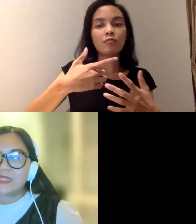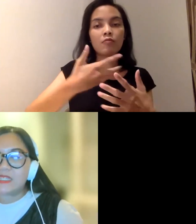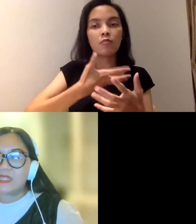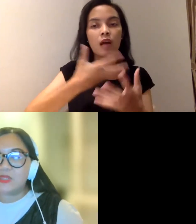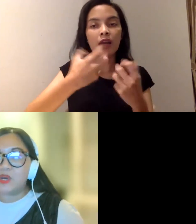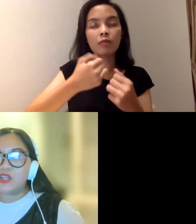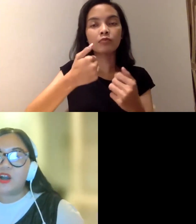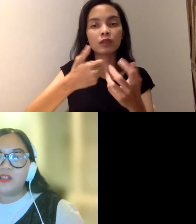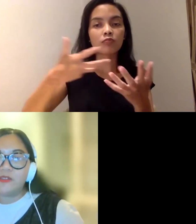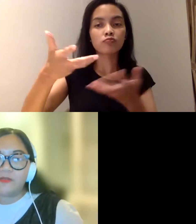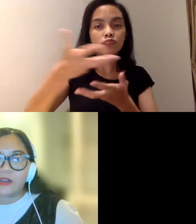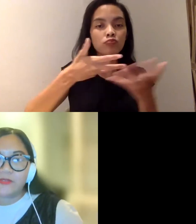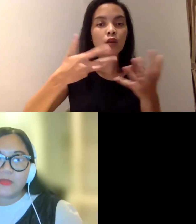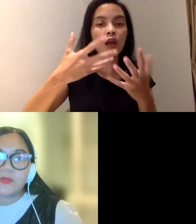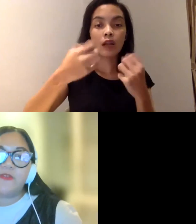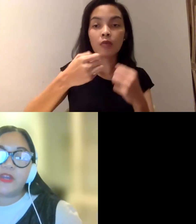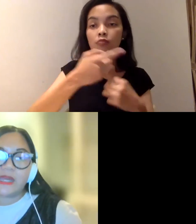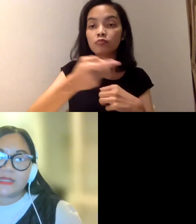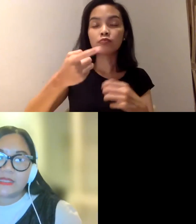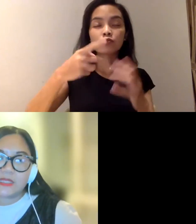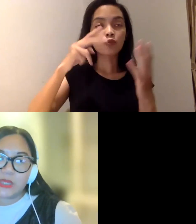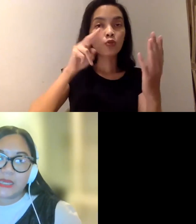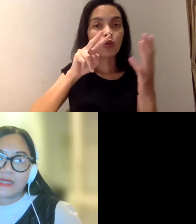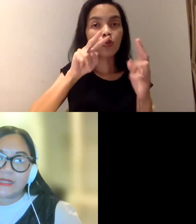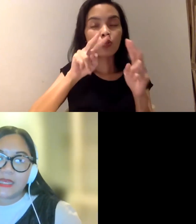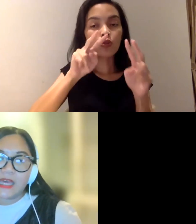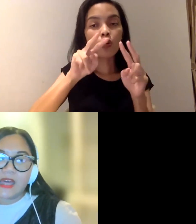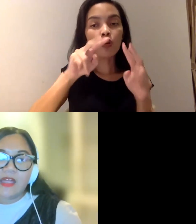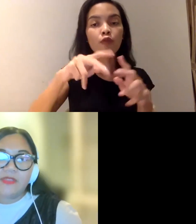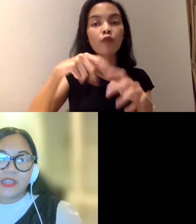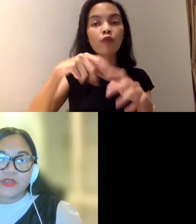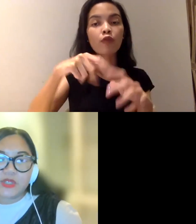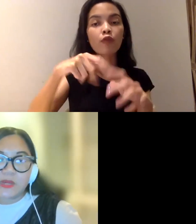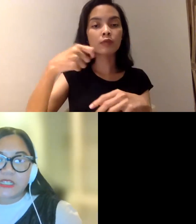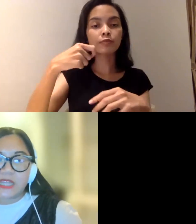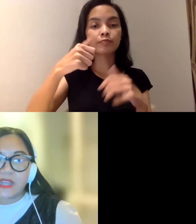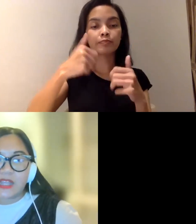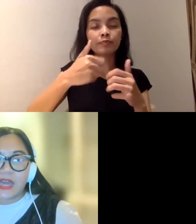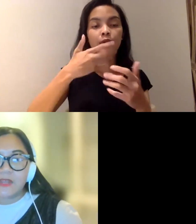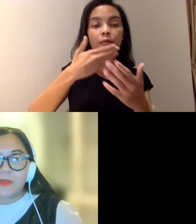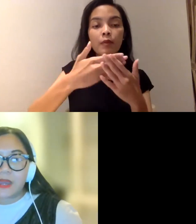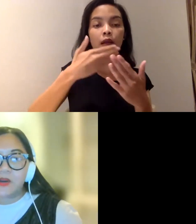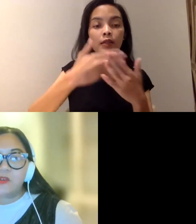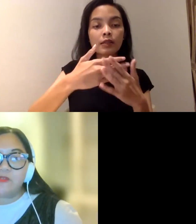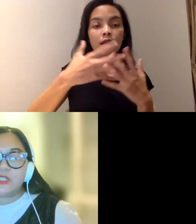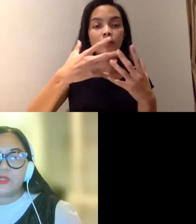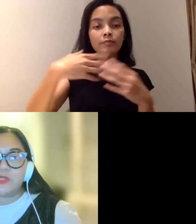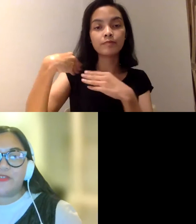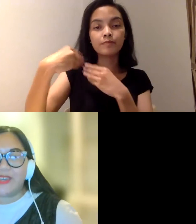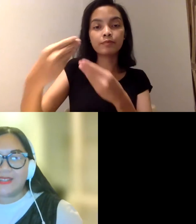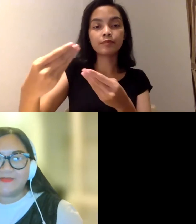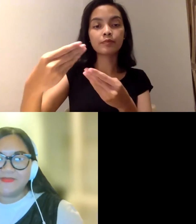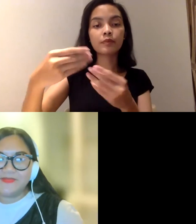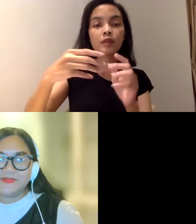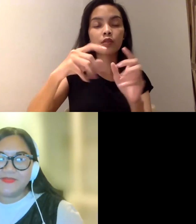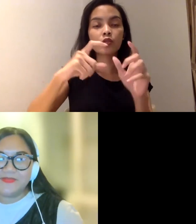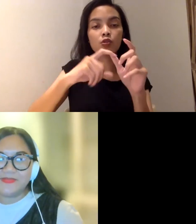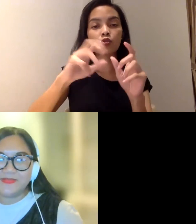everyone gets a chance to watch all of the 5 films before it ends this weekend. Thank you so much, and I'll hand it back over to Sophia.